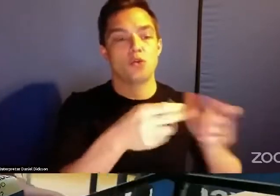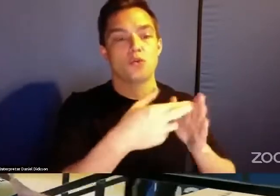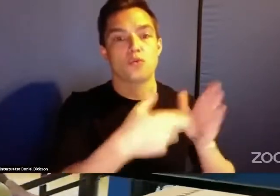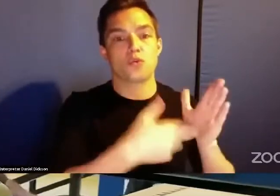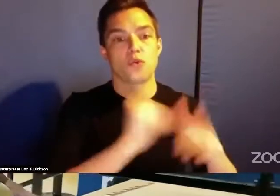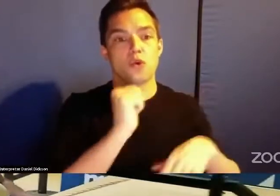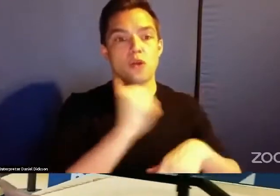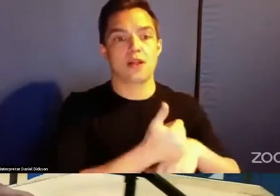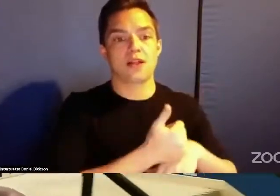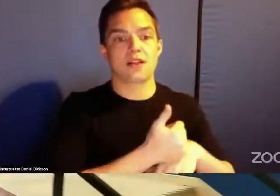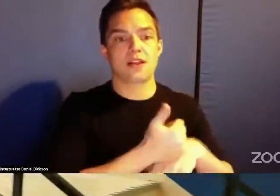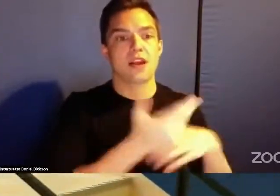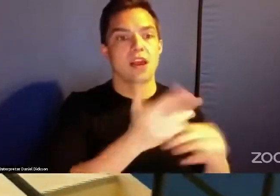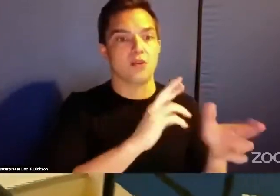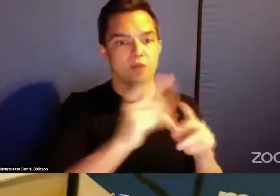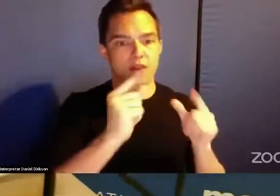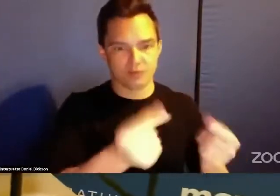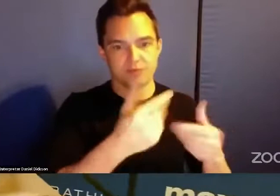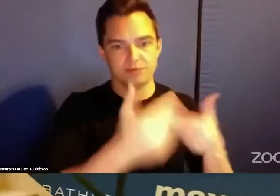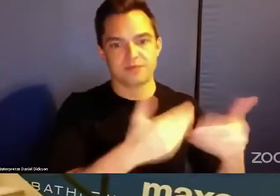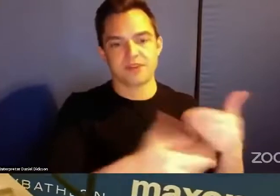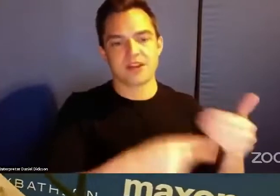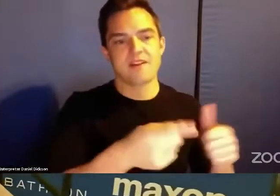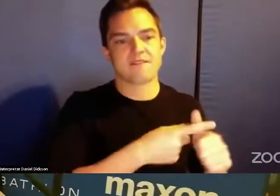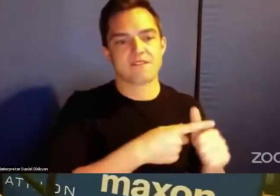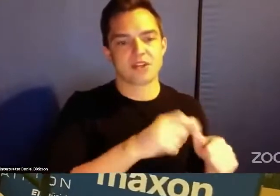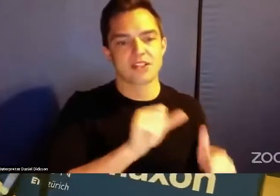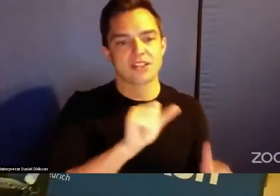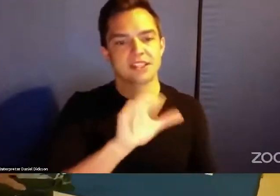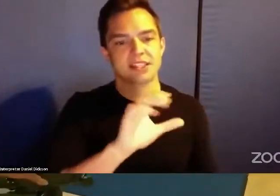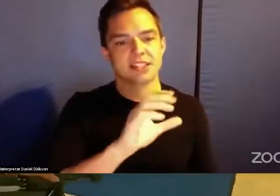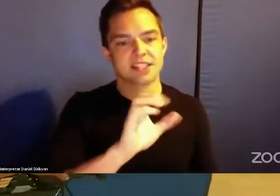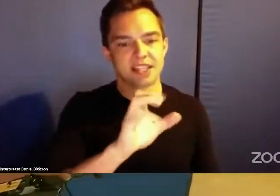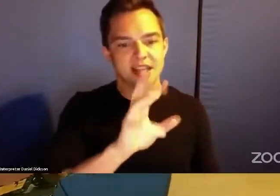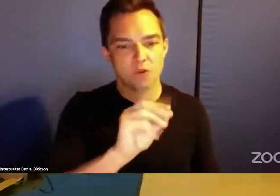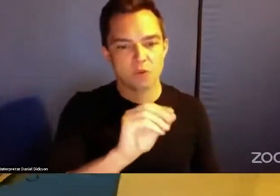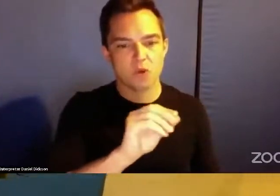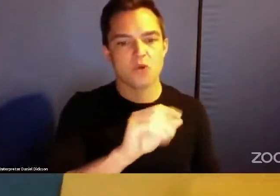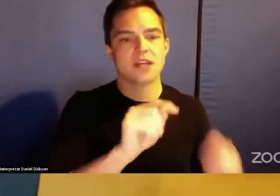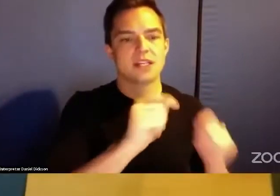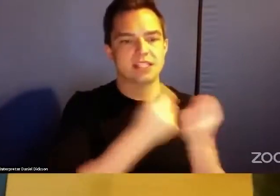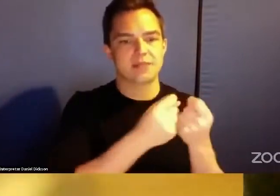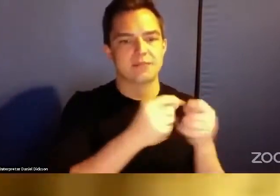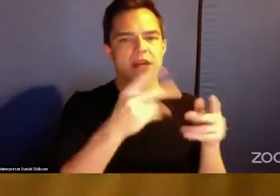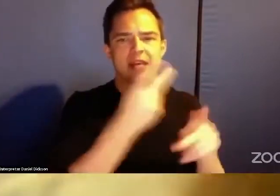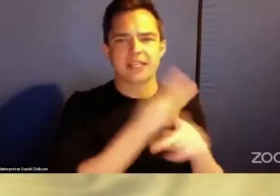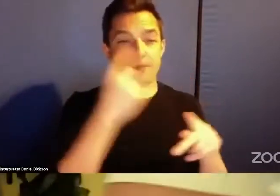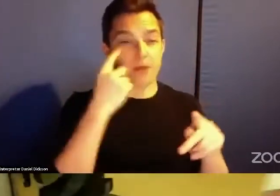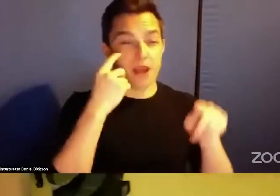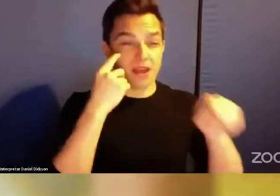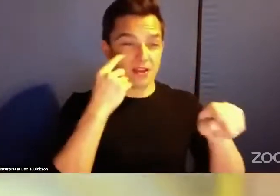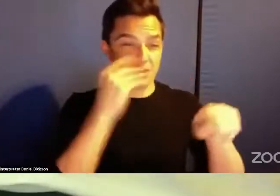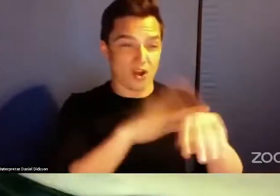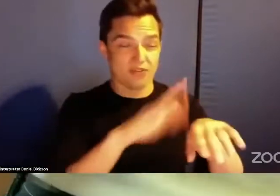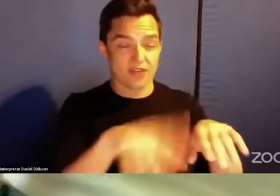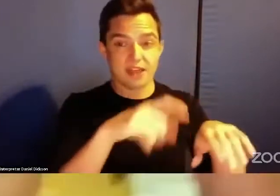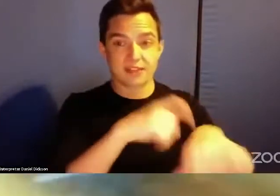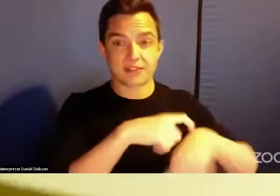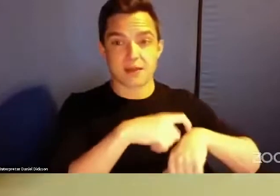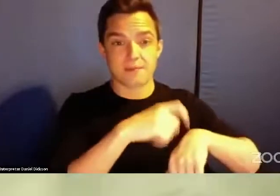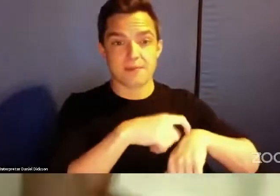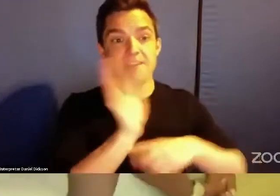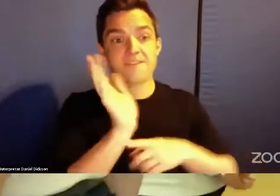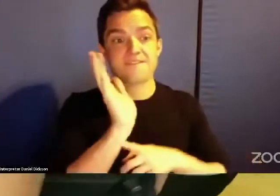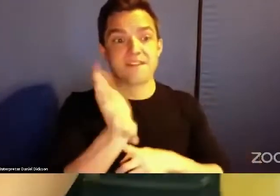the first, the Skebo team in the wheelchair race. Keep an eye on the clock to the right of your screens. 5 minutes is the